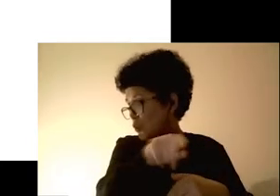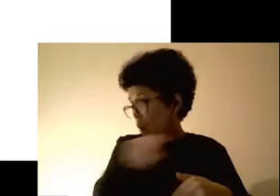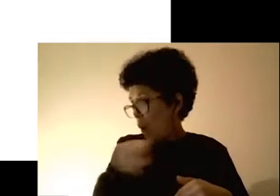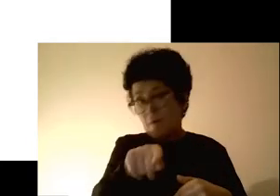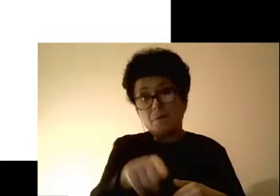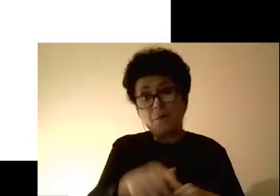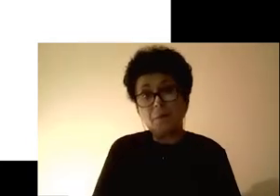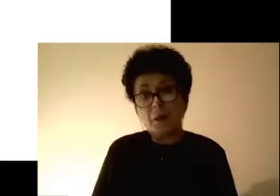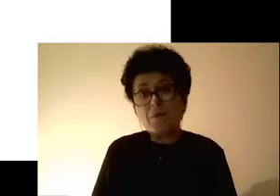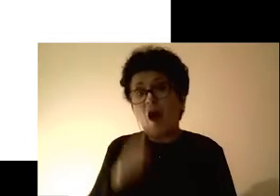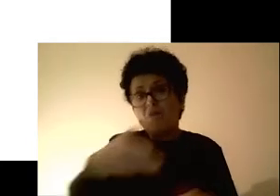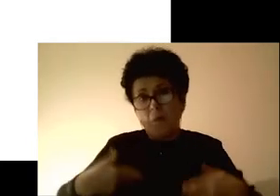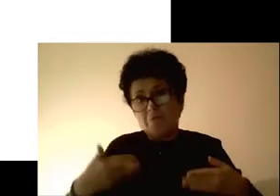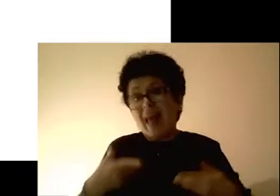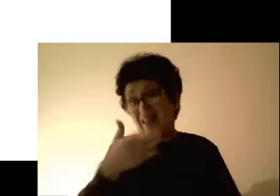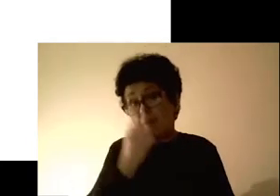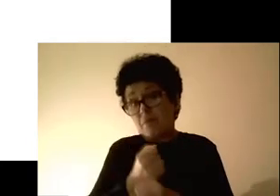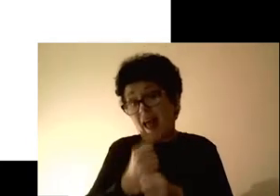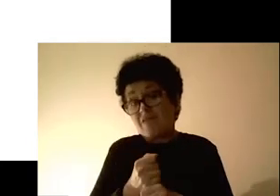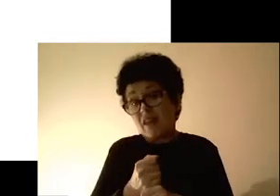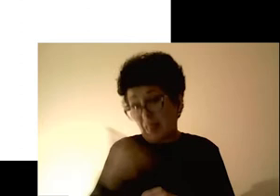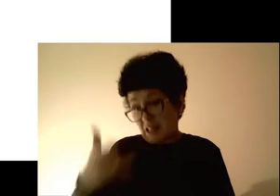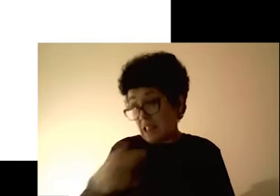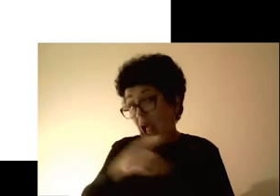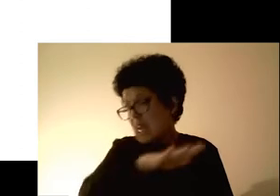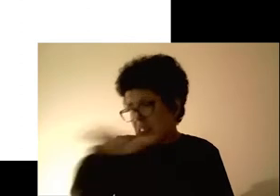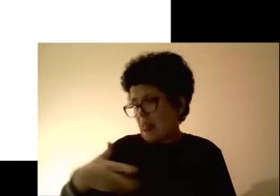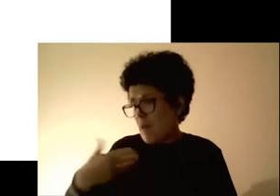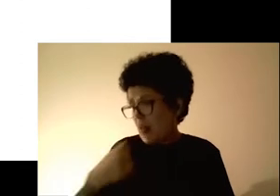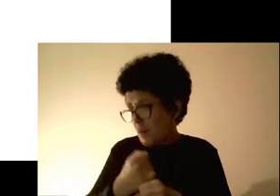okay. But the context of the